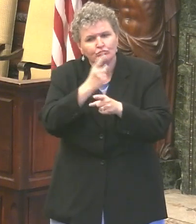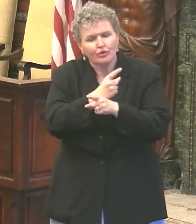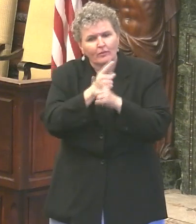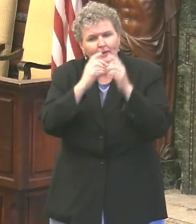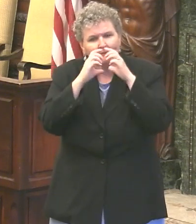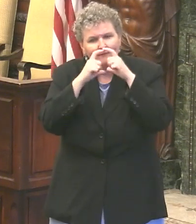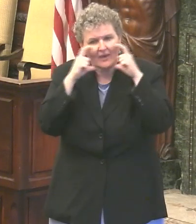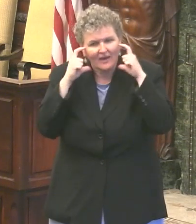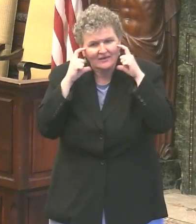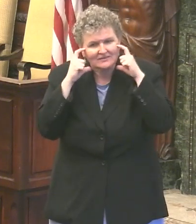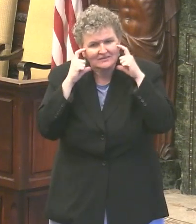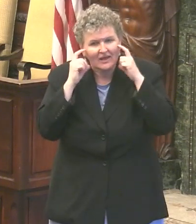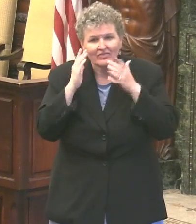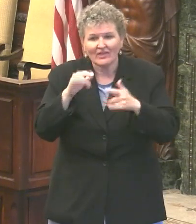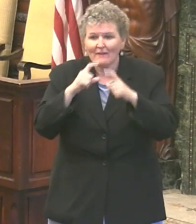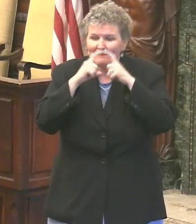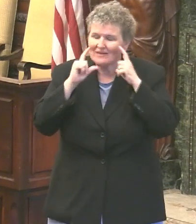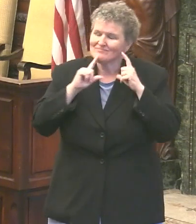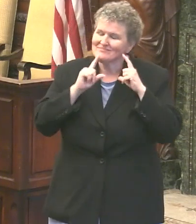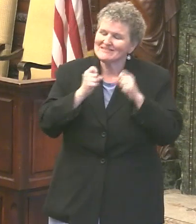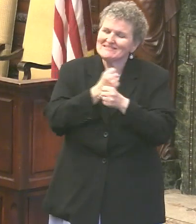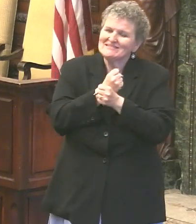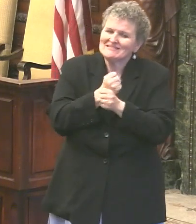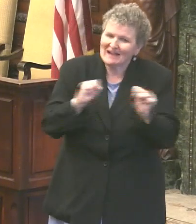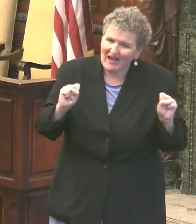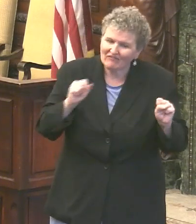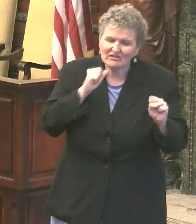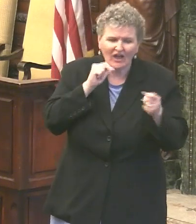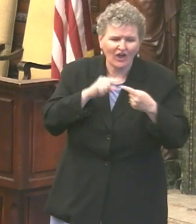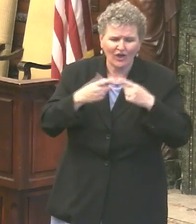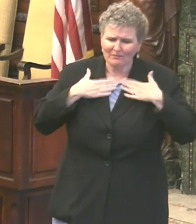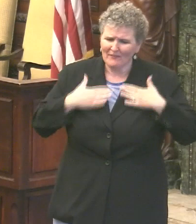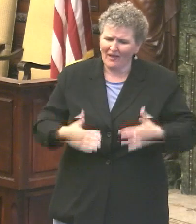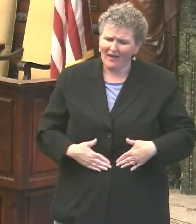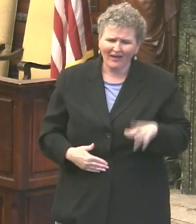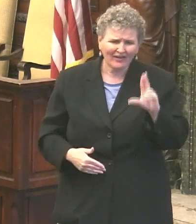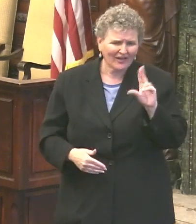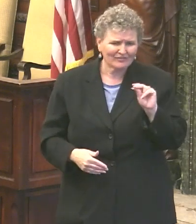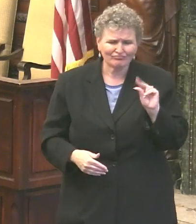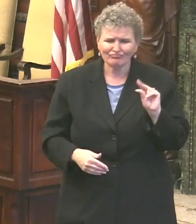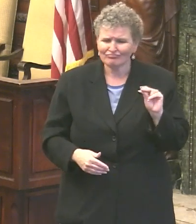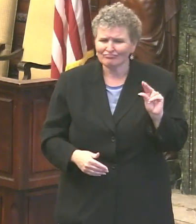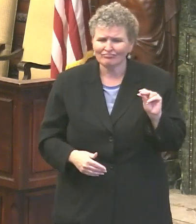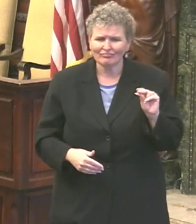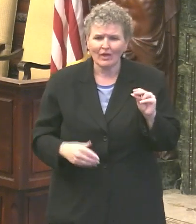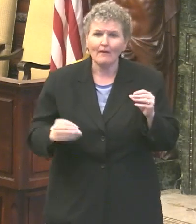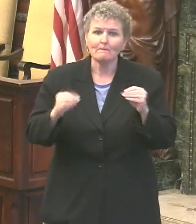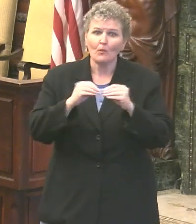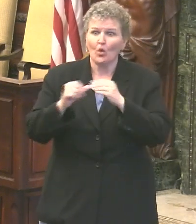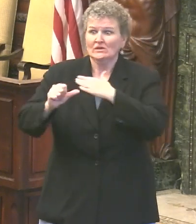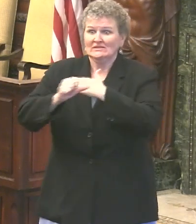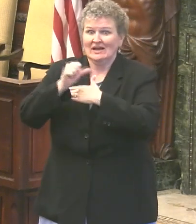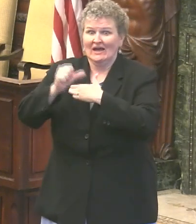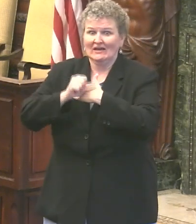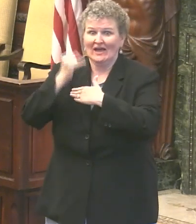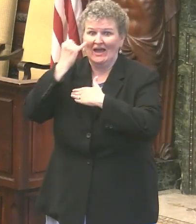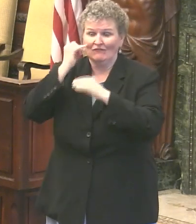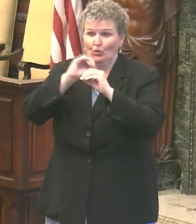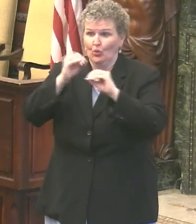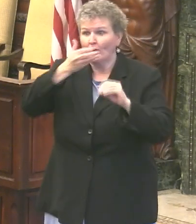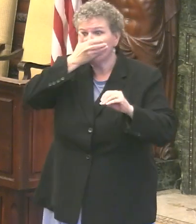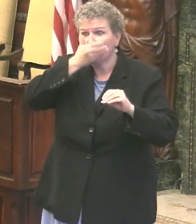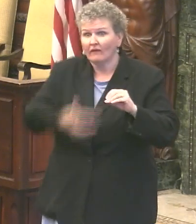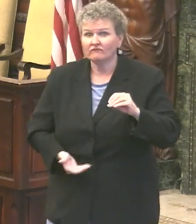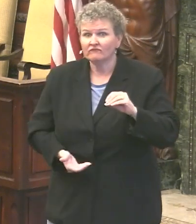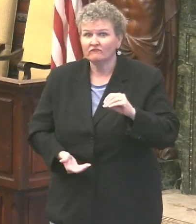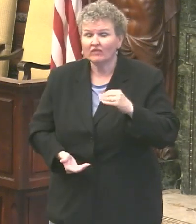completely safe. They're not going to cause harm to anybody, and it's going to be much more dangerous if their children do not wear a mask. Dangerous to the children and